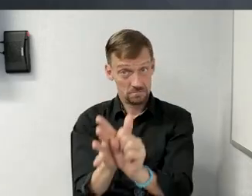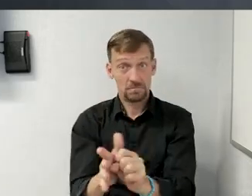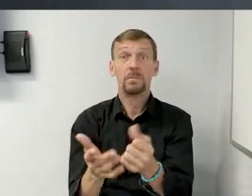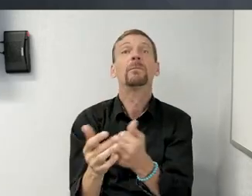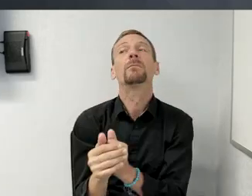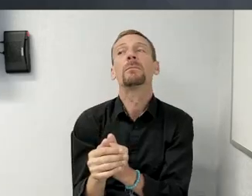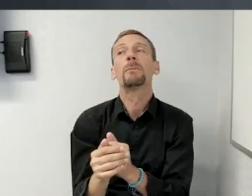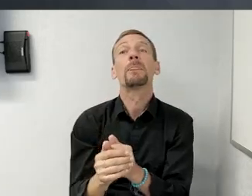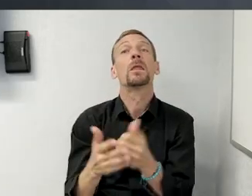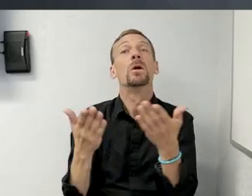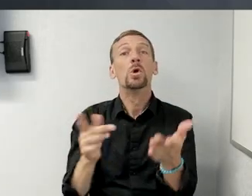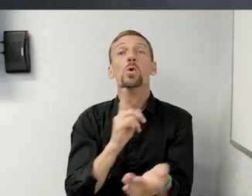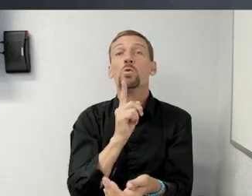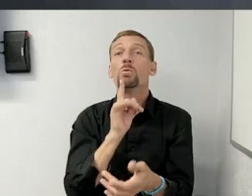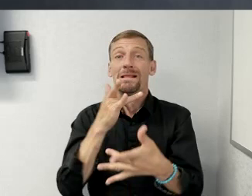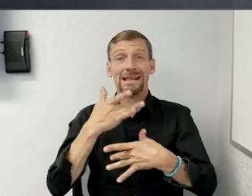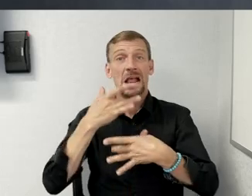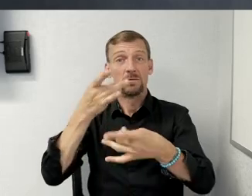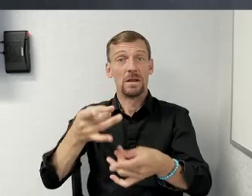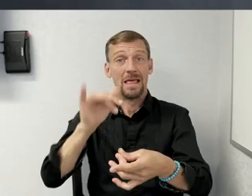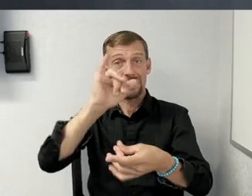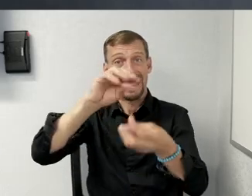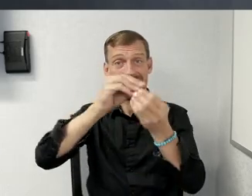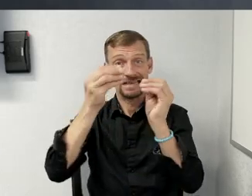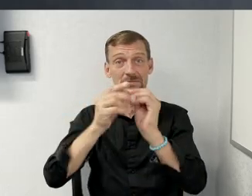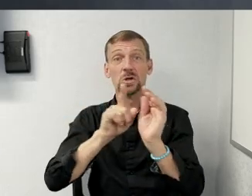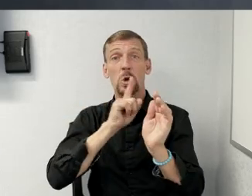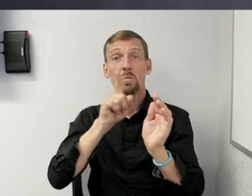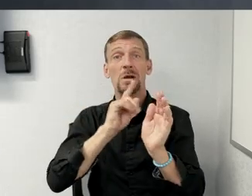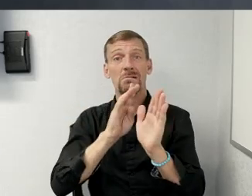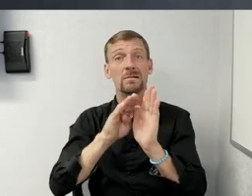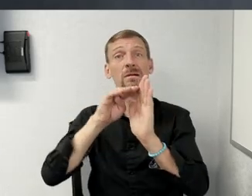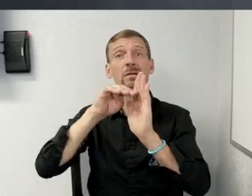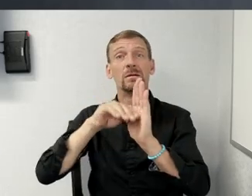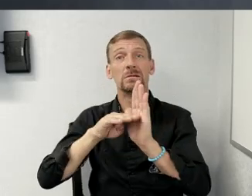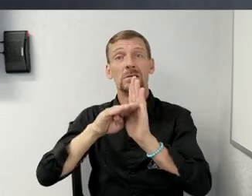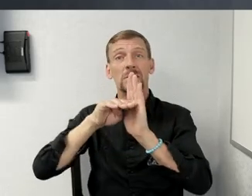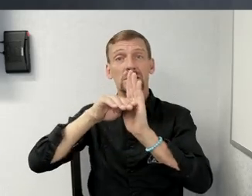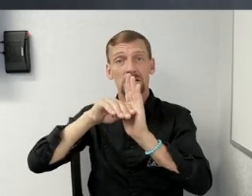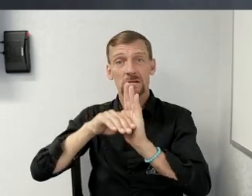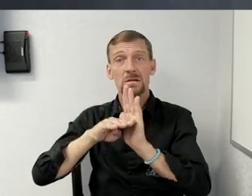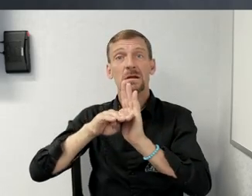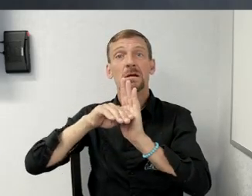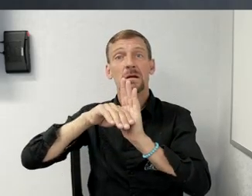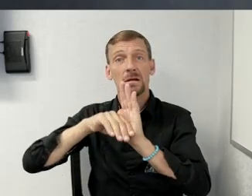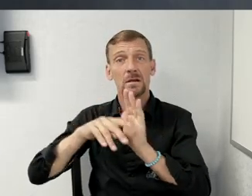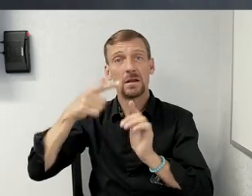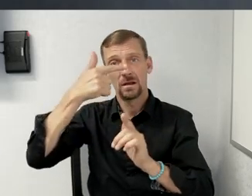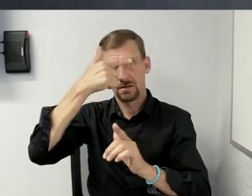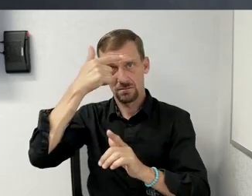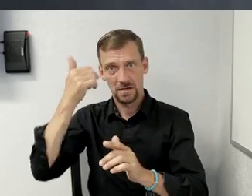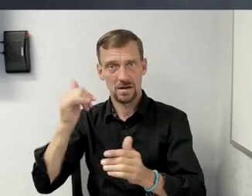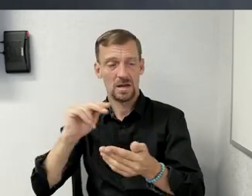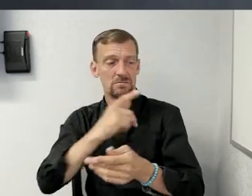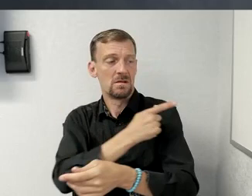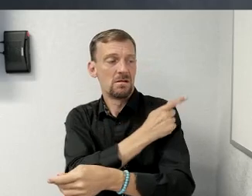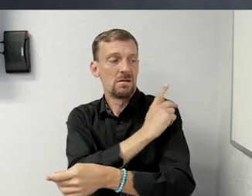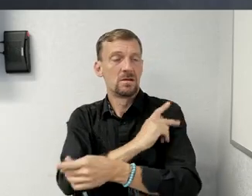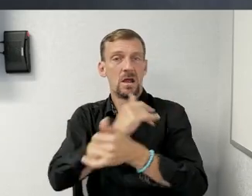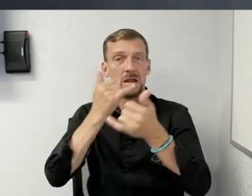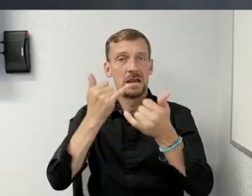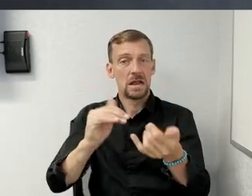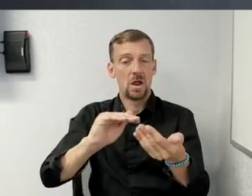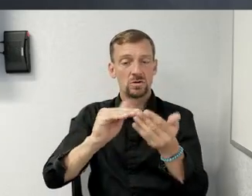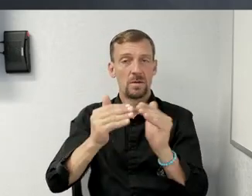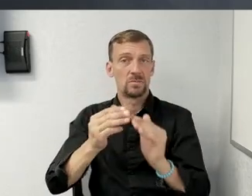number has been declining over the last couple weeks as I think patients and community members are